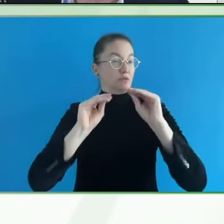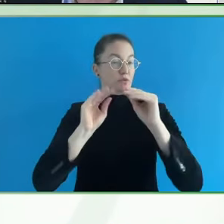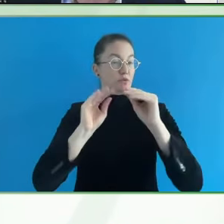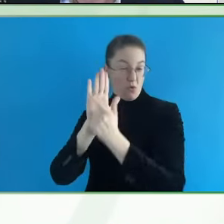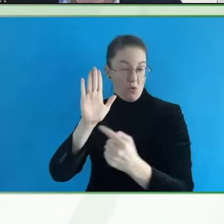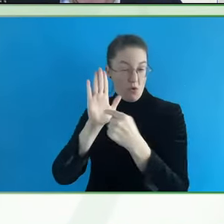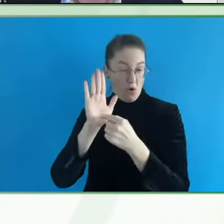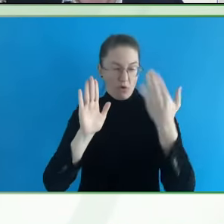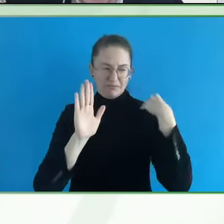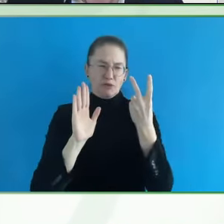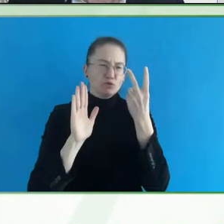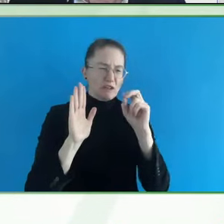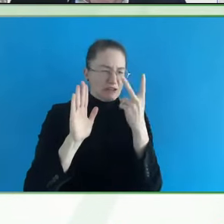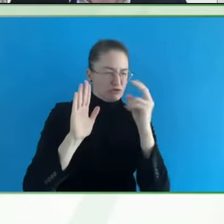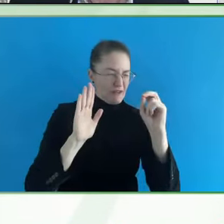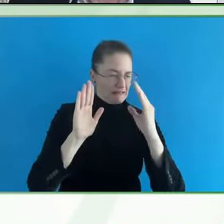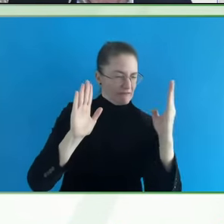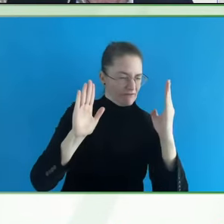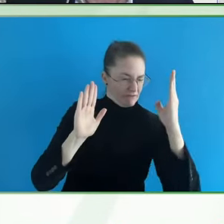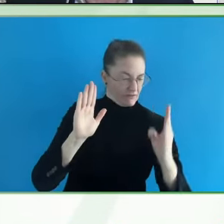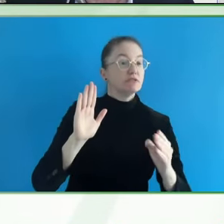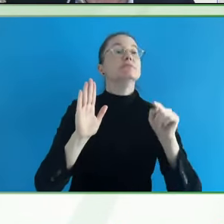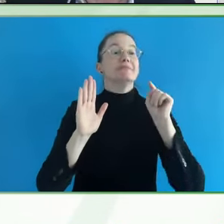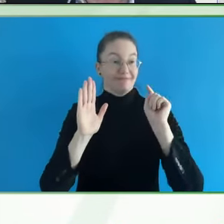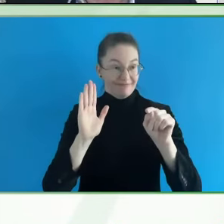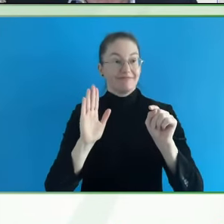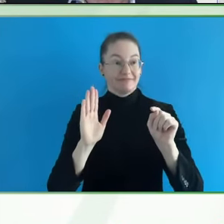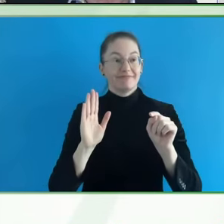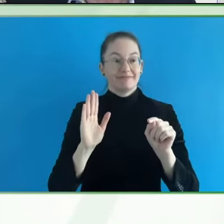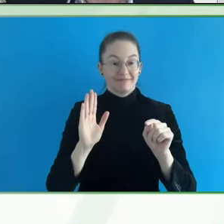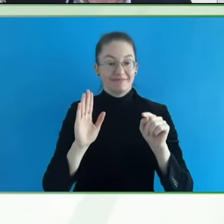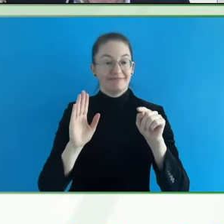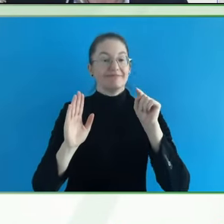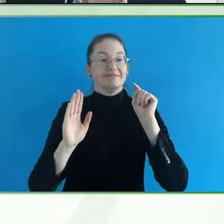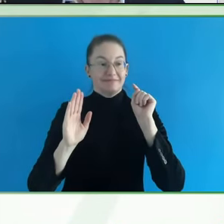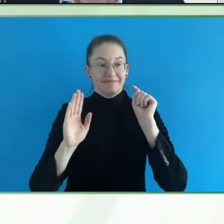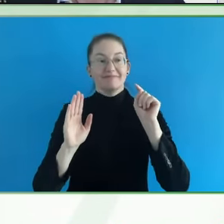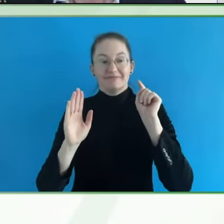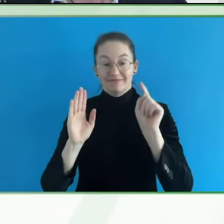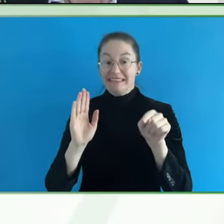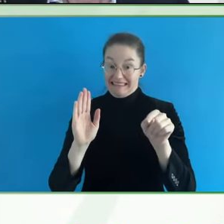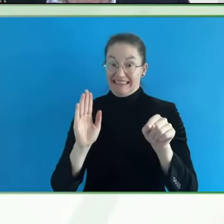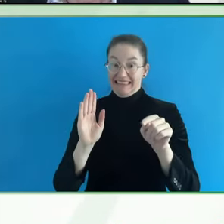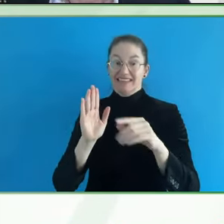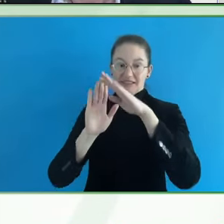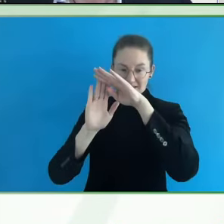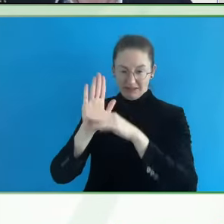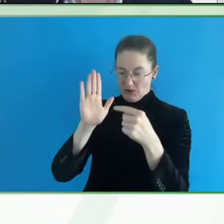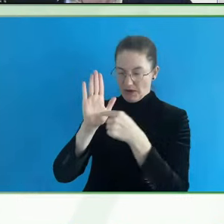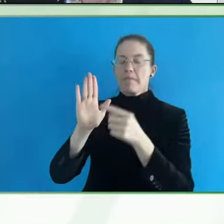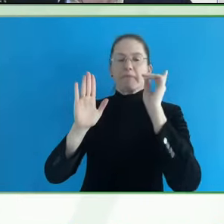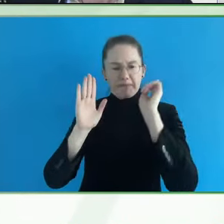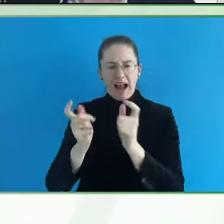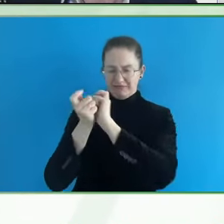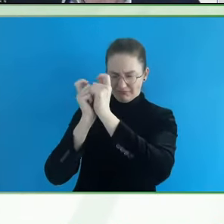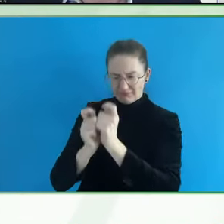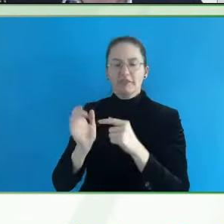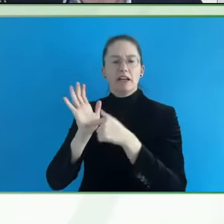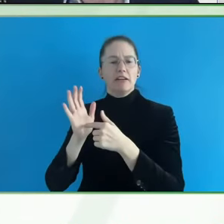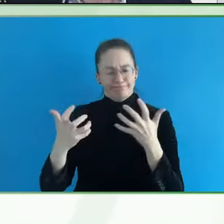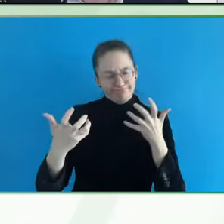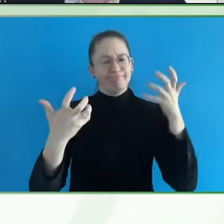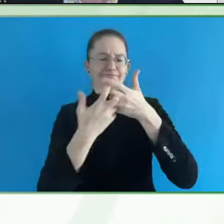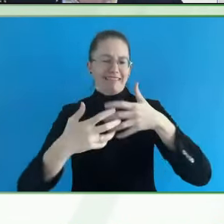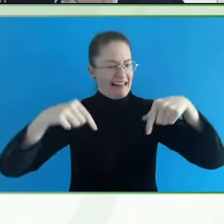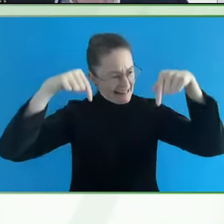21st century for once. Next slide, please. The new law on